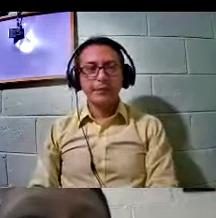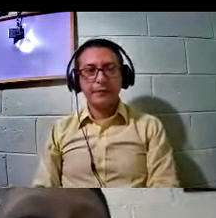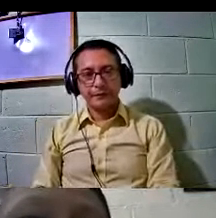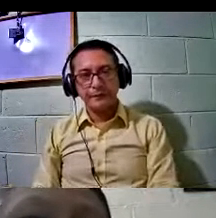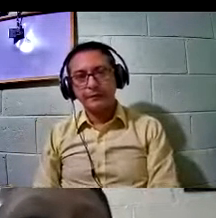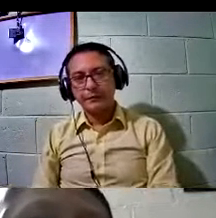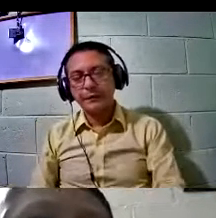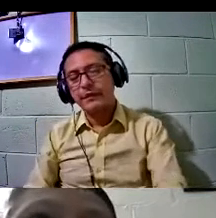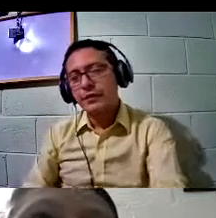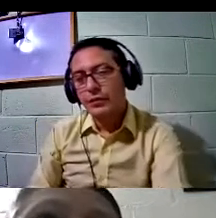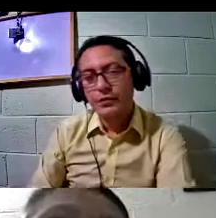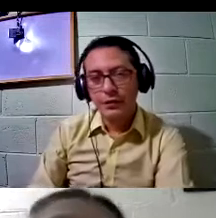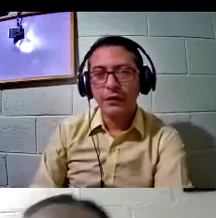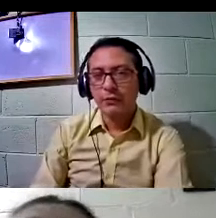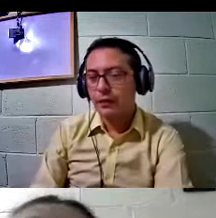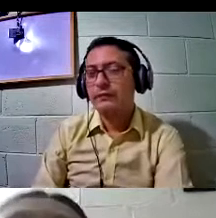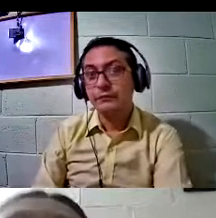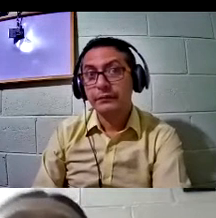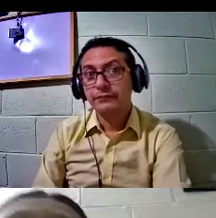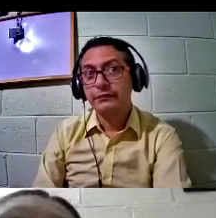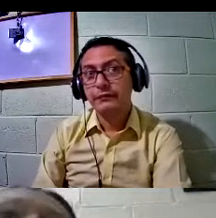Okay teacher. No,